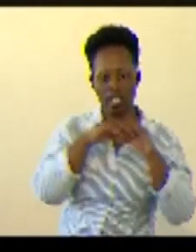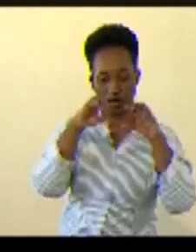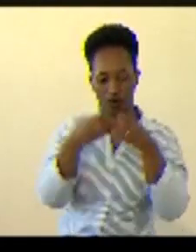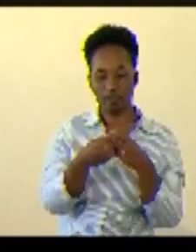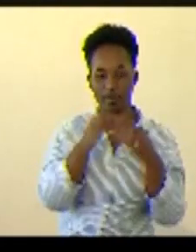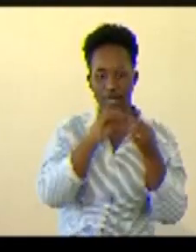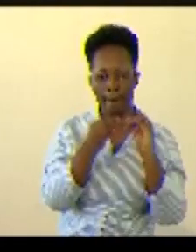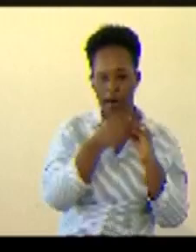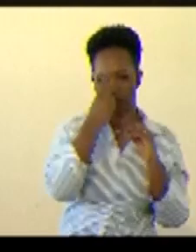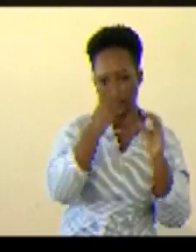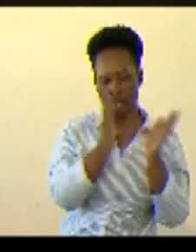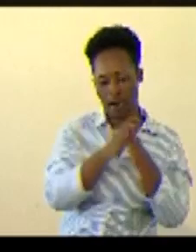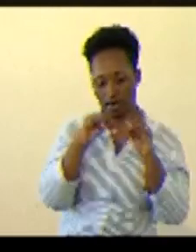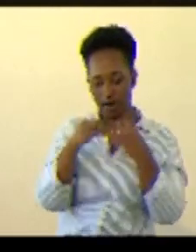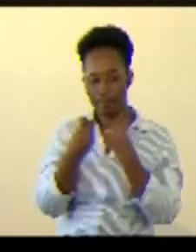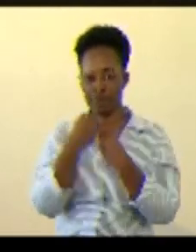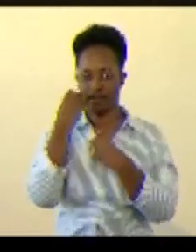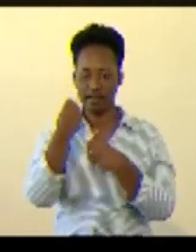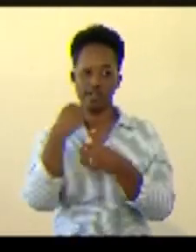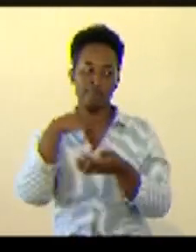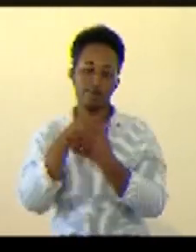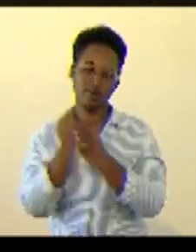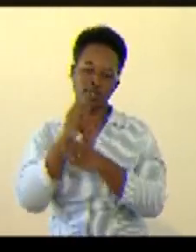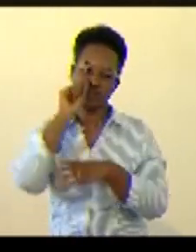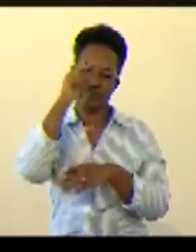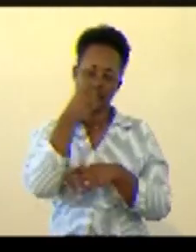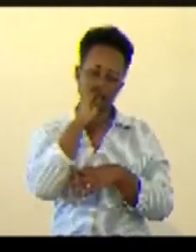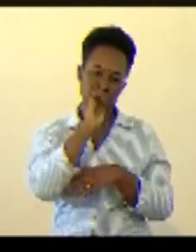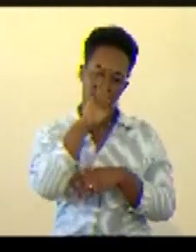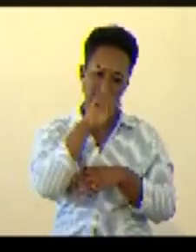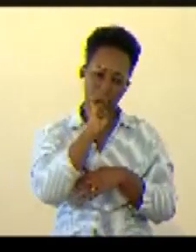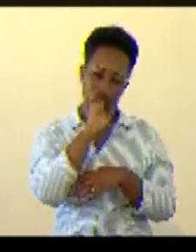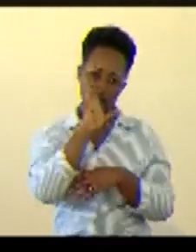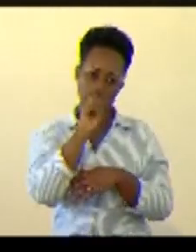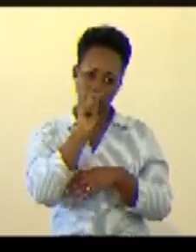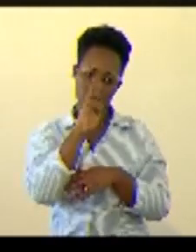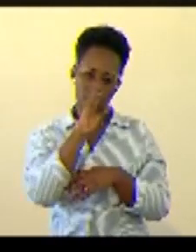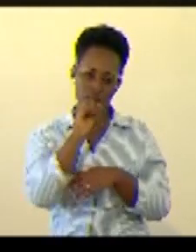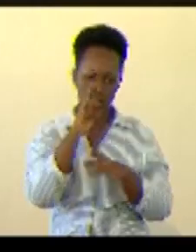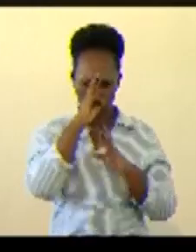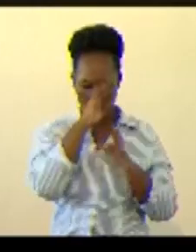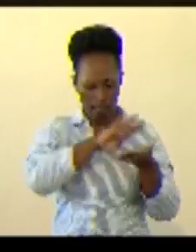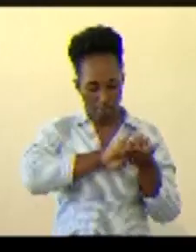and group number 5, because the first electron is removed respectively from